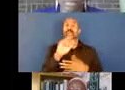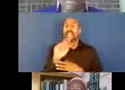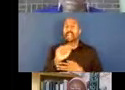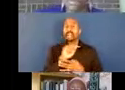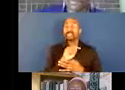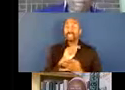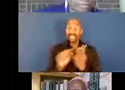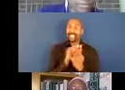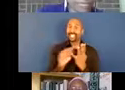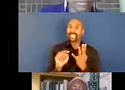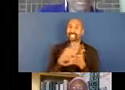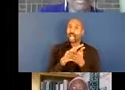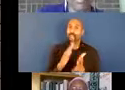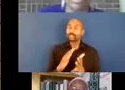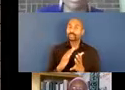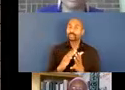me.